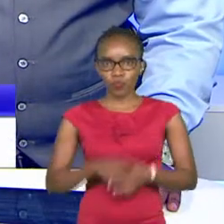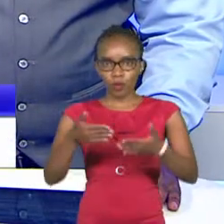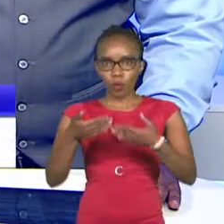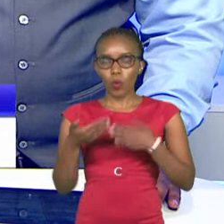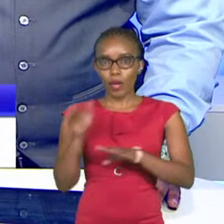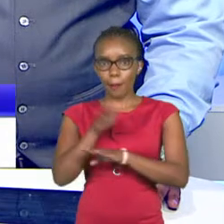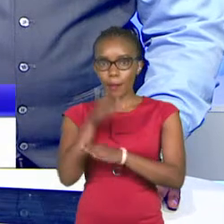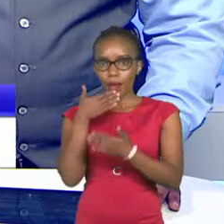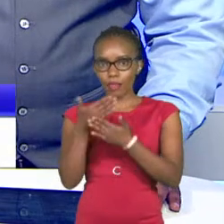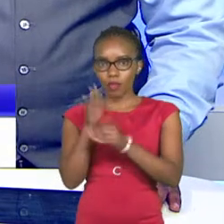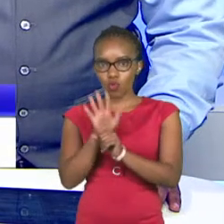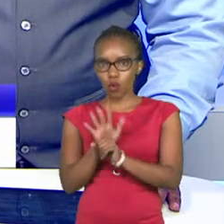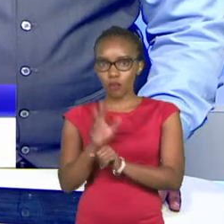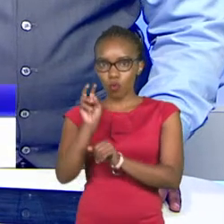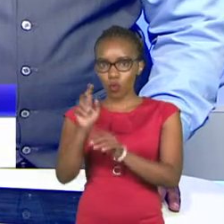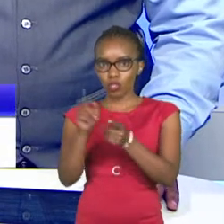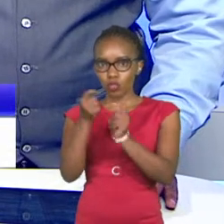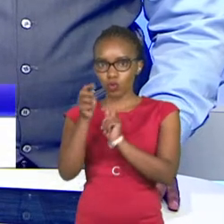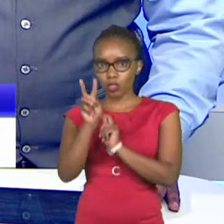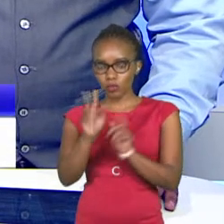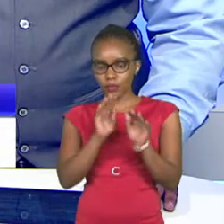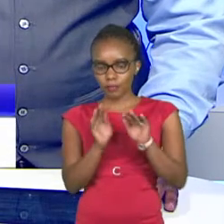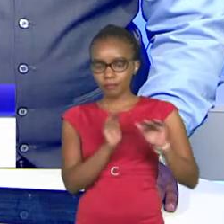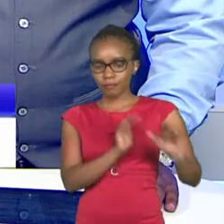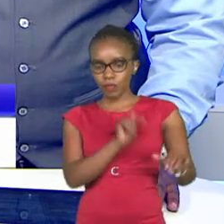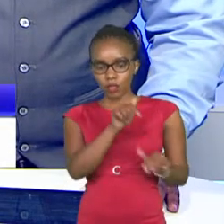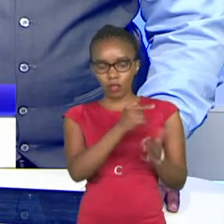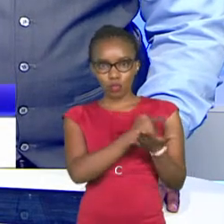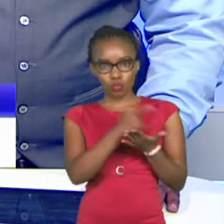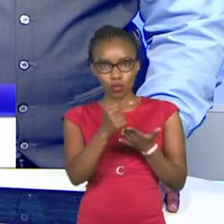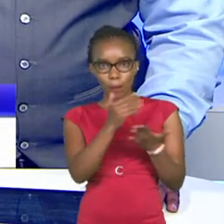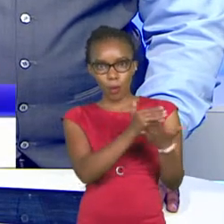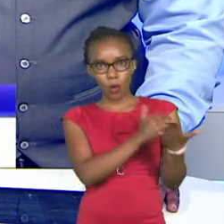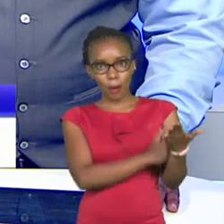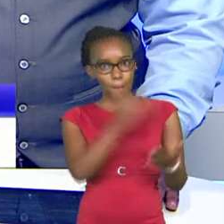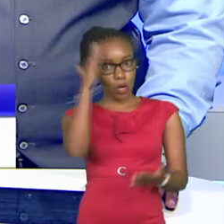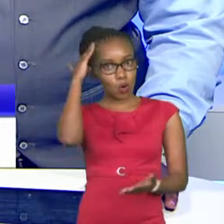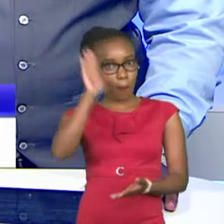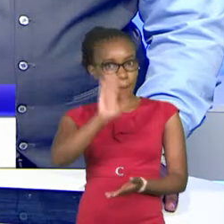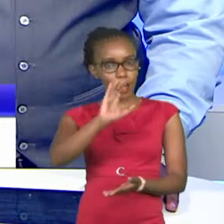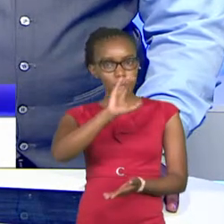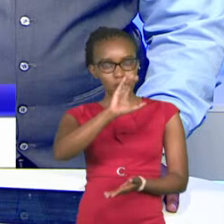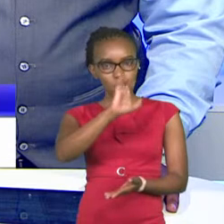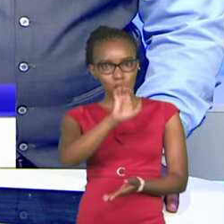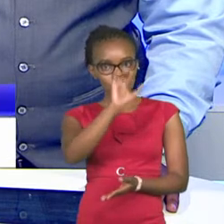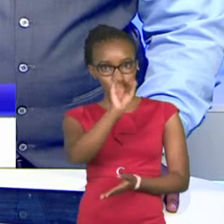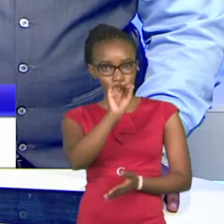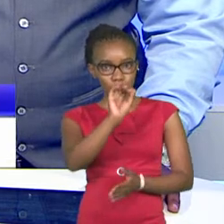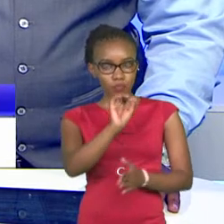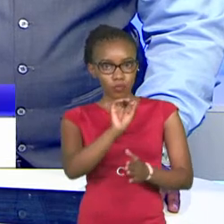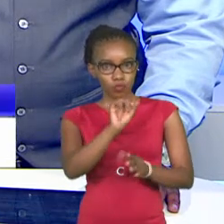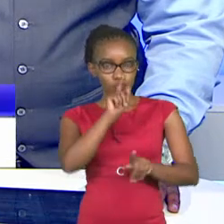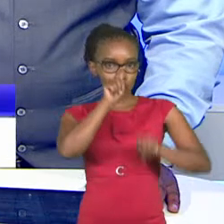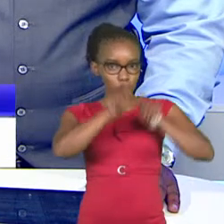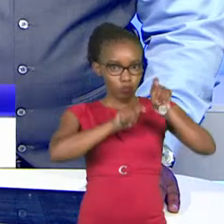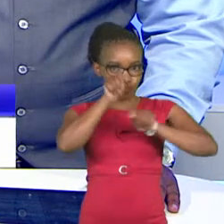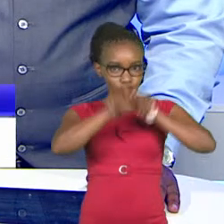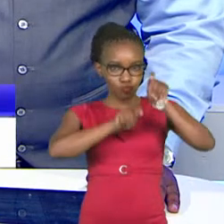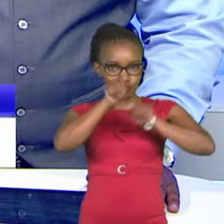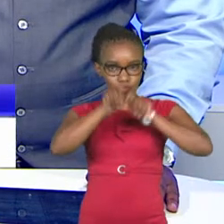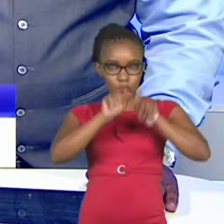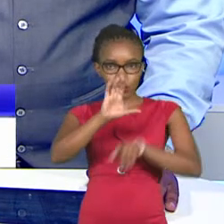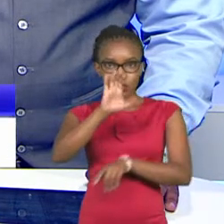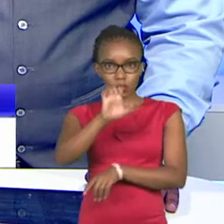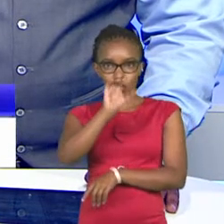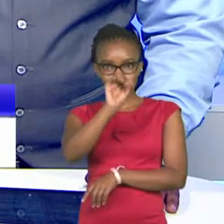Welcome back and thank you for keeping it Switch TV. This week's episode of Know Your CEO, we get to interact with the CEO of Elite Edge Consult,